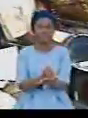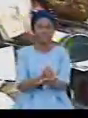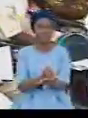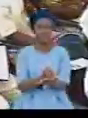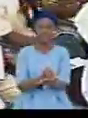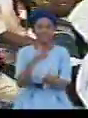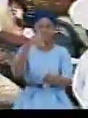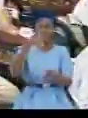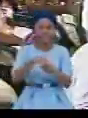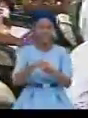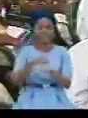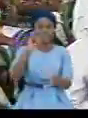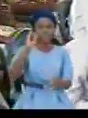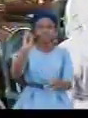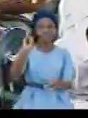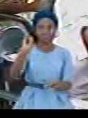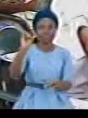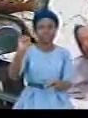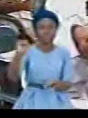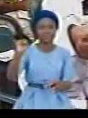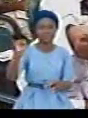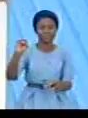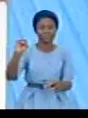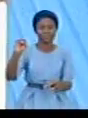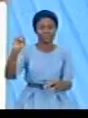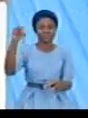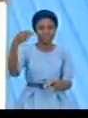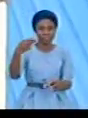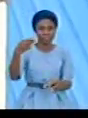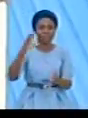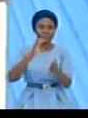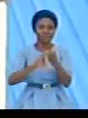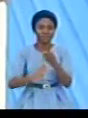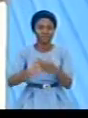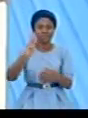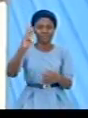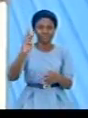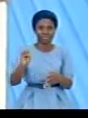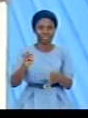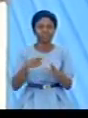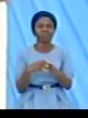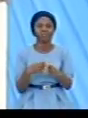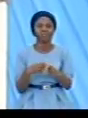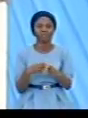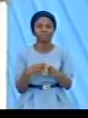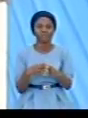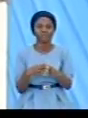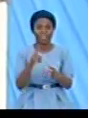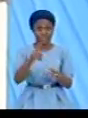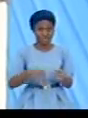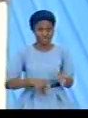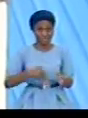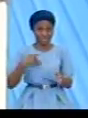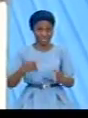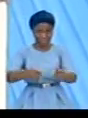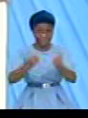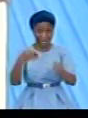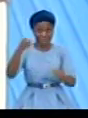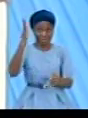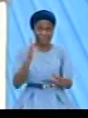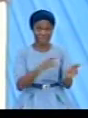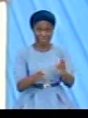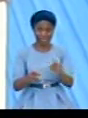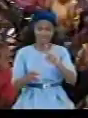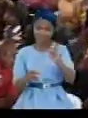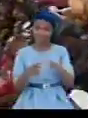Isaiah chapter 40. Isaiah chapter 40. You feel the power already. Don't you feel the